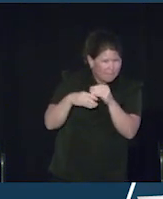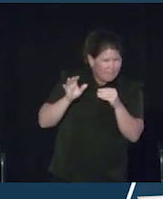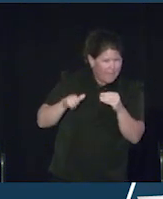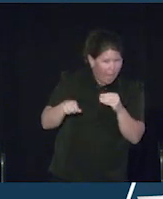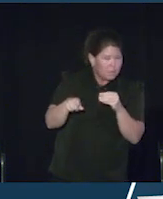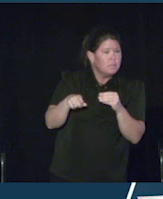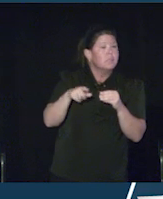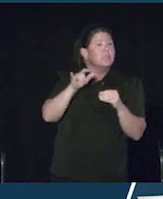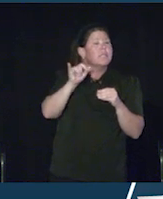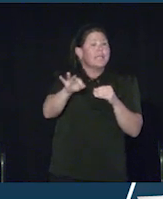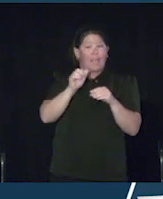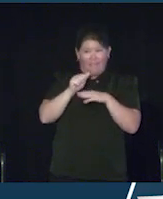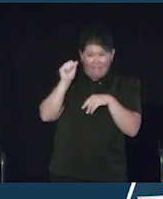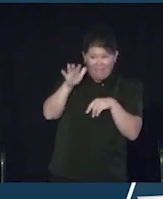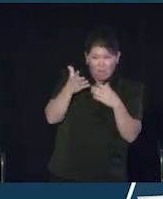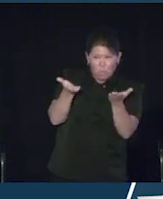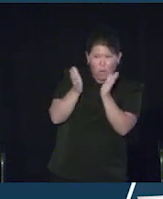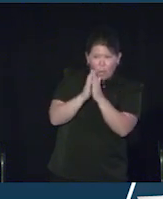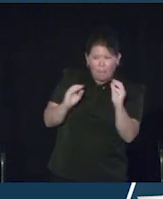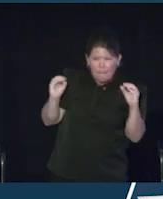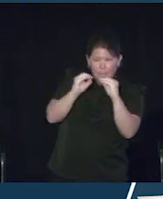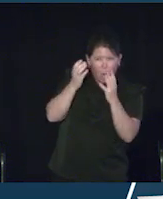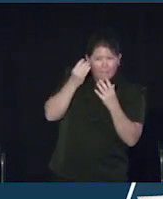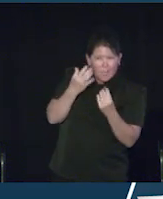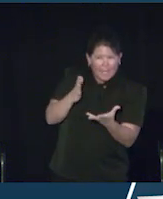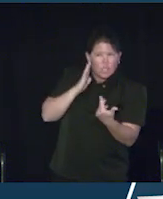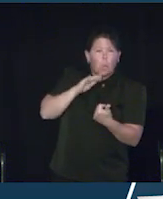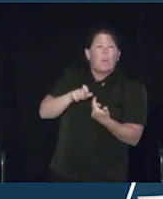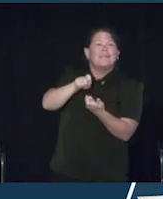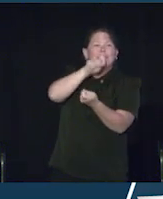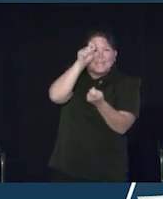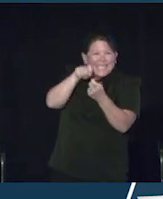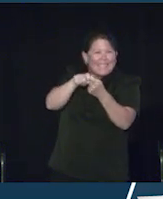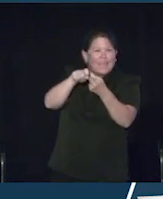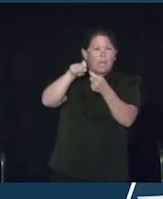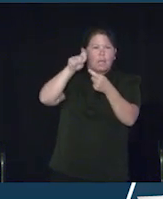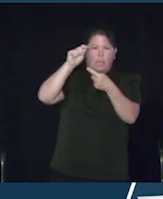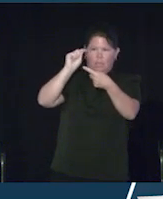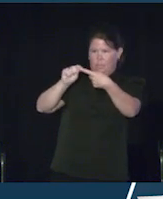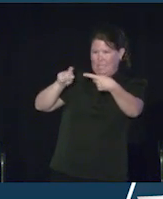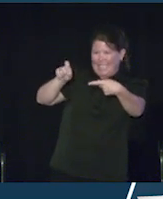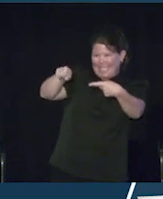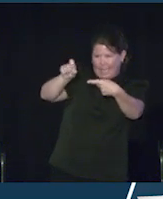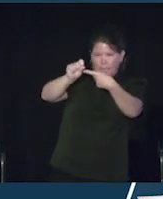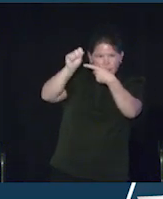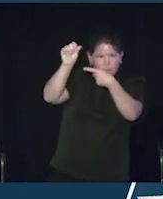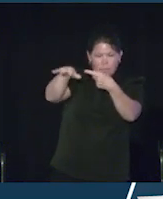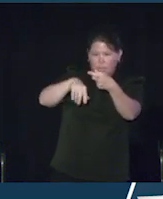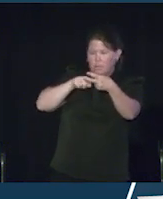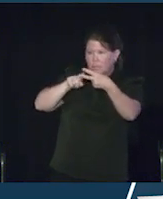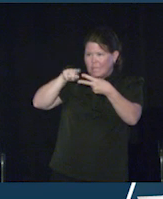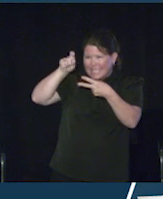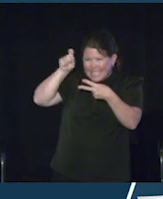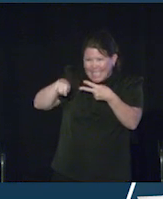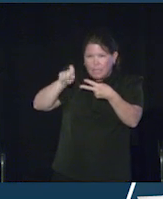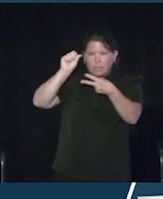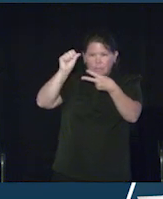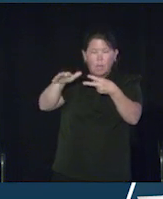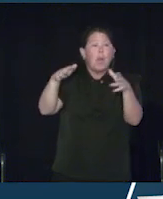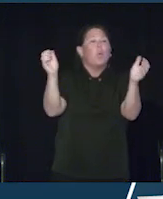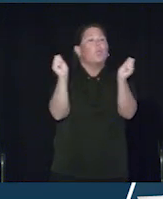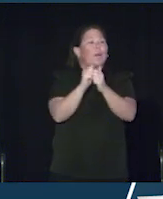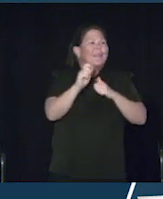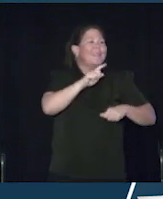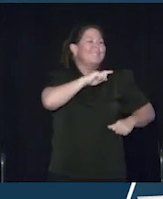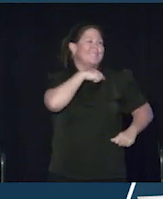we will give the applicant specific information about what's needed and a deadline by